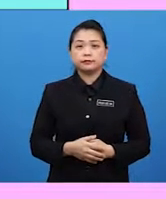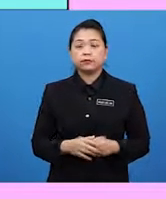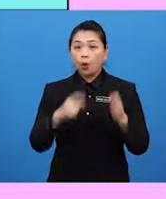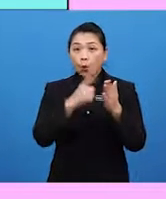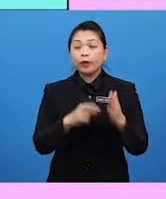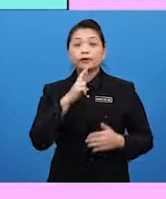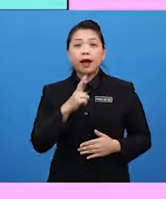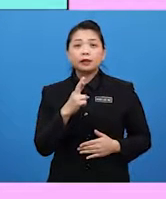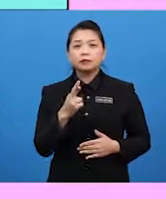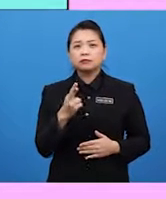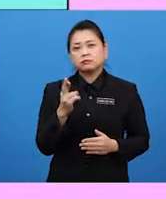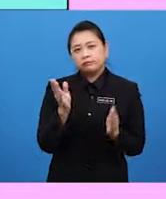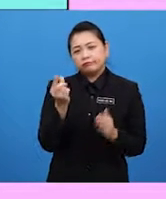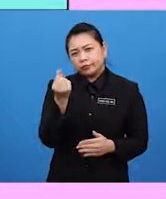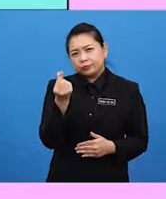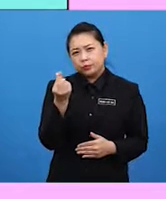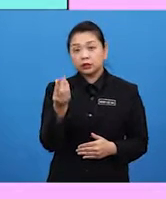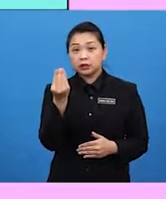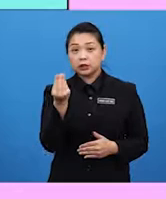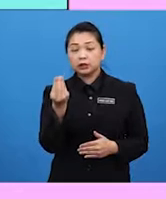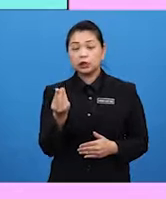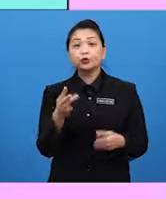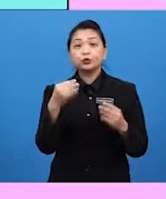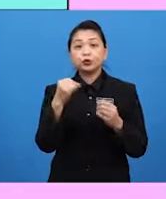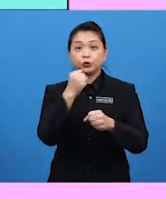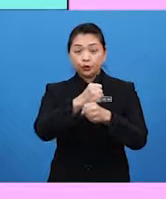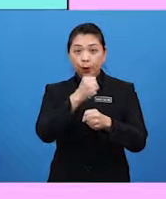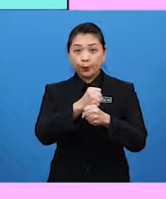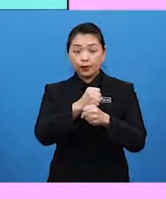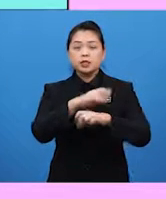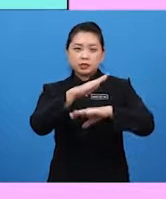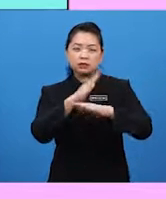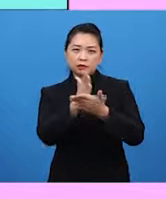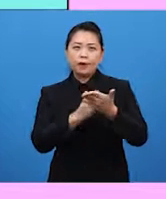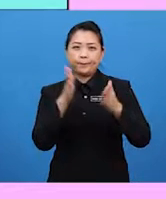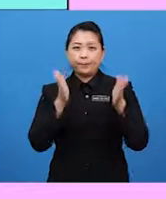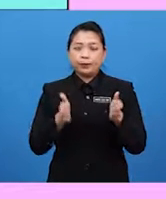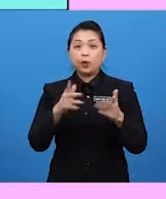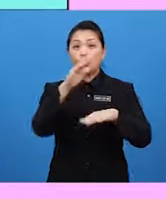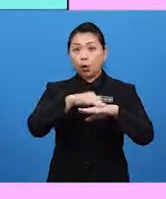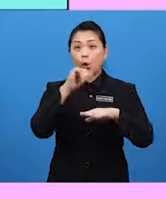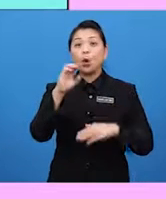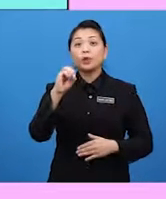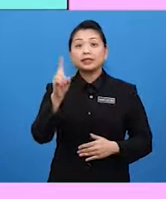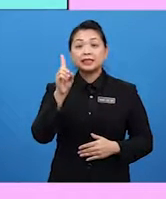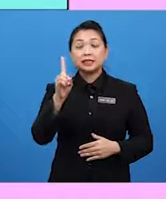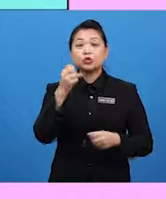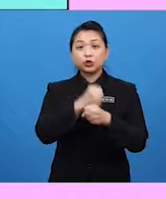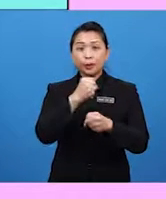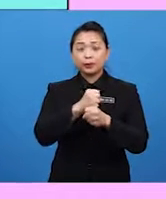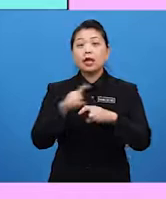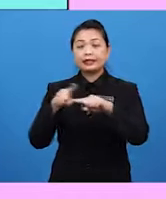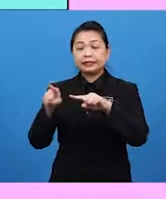are the little jobs? Some people call odd jobs the small jobs of different